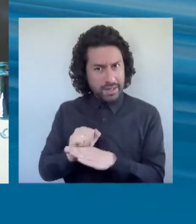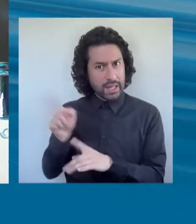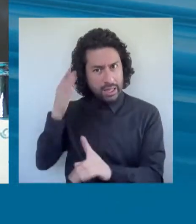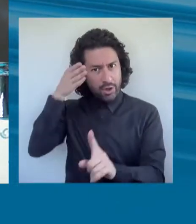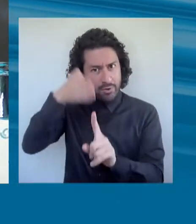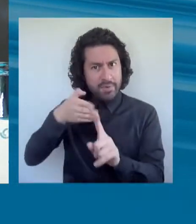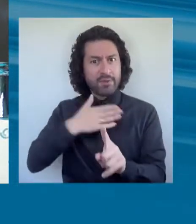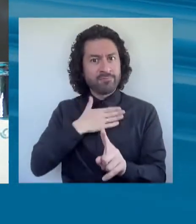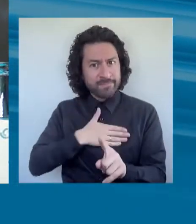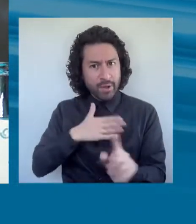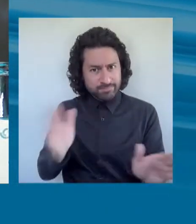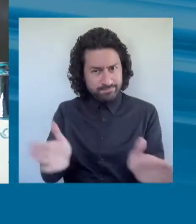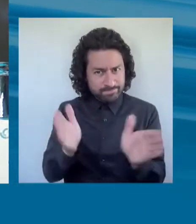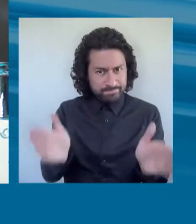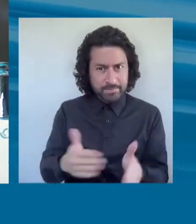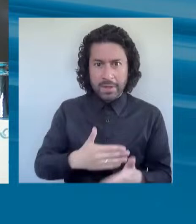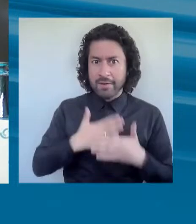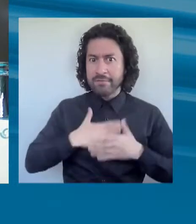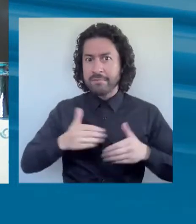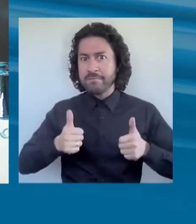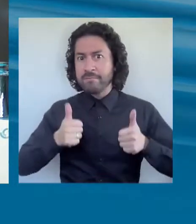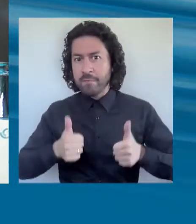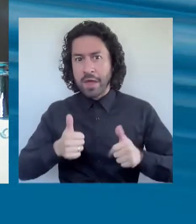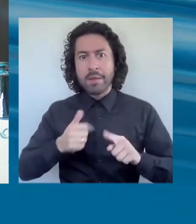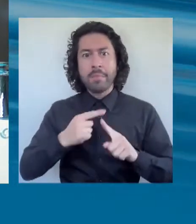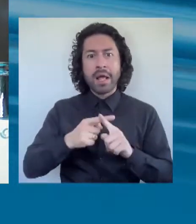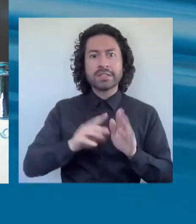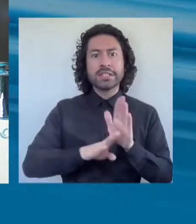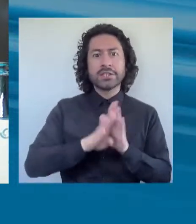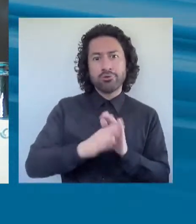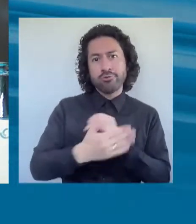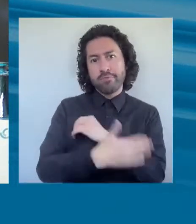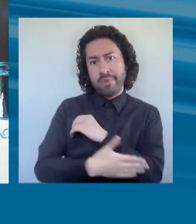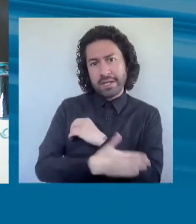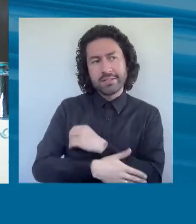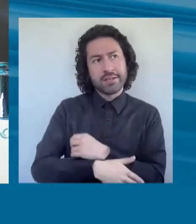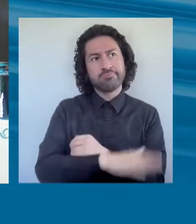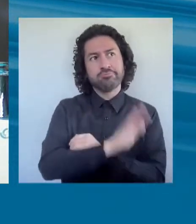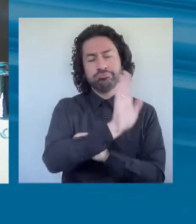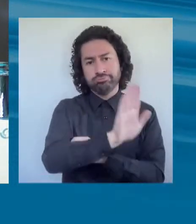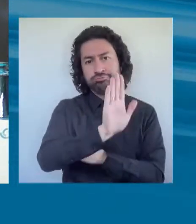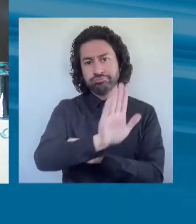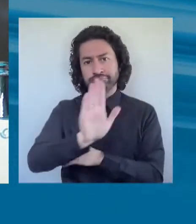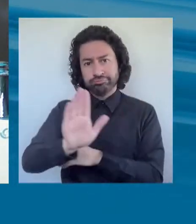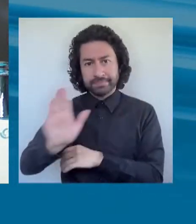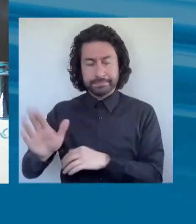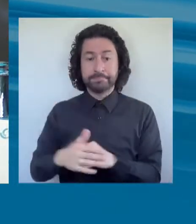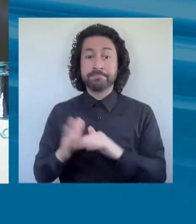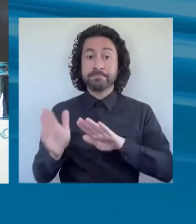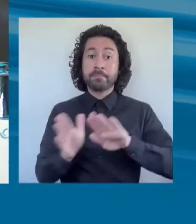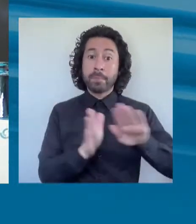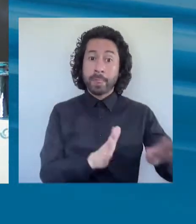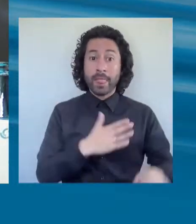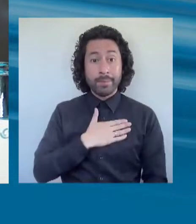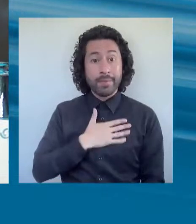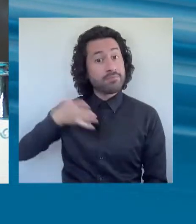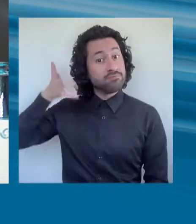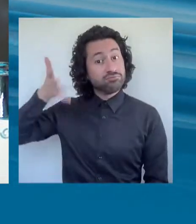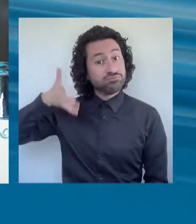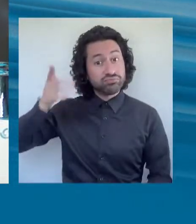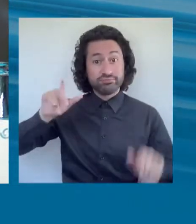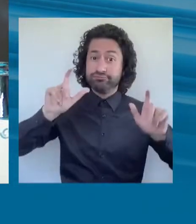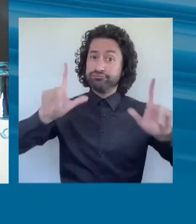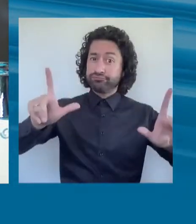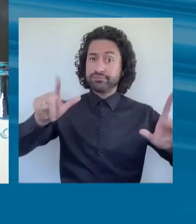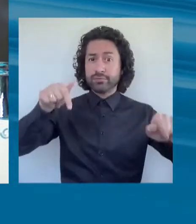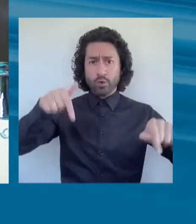last interventions as they try to promote development and well-being of people in their own countries. My presentation is